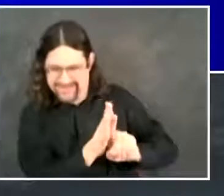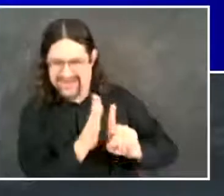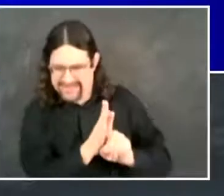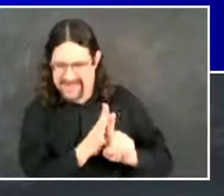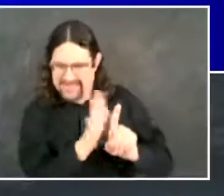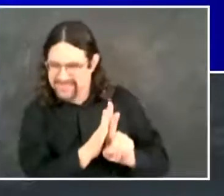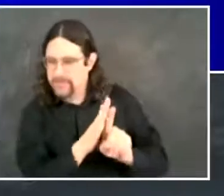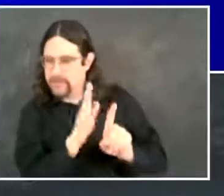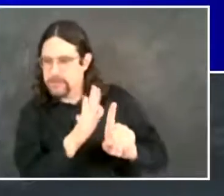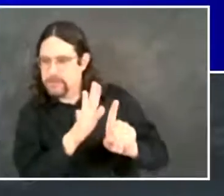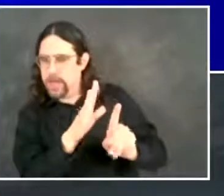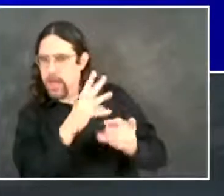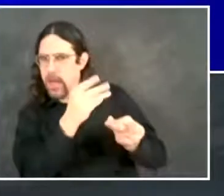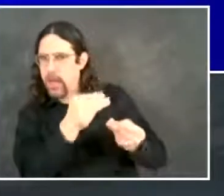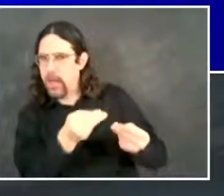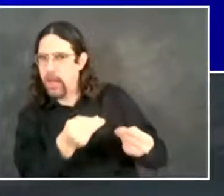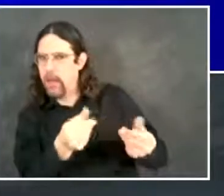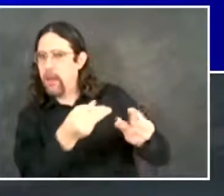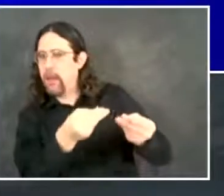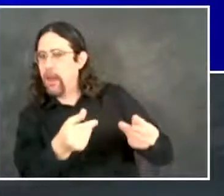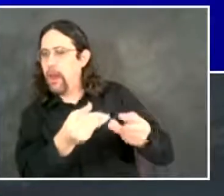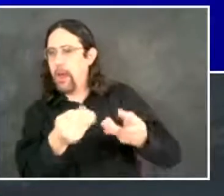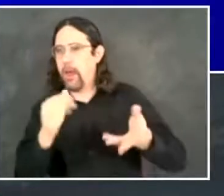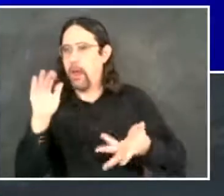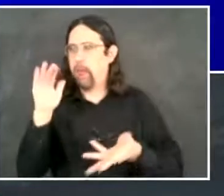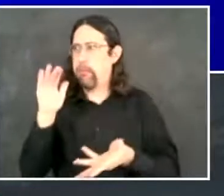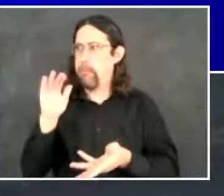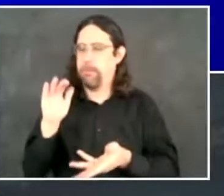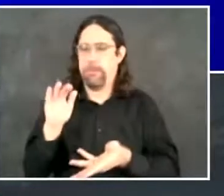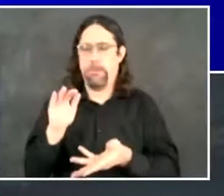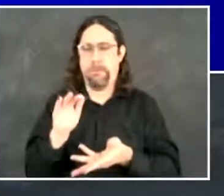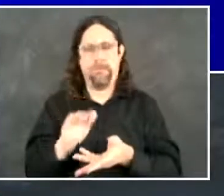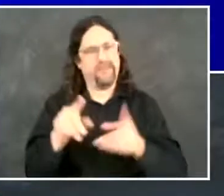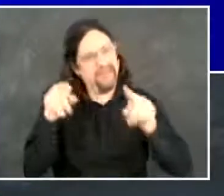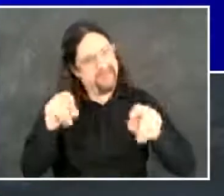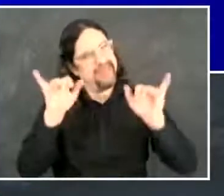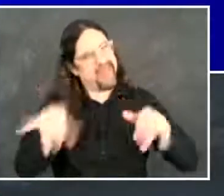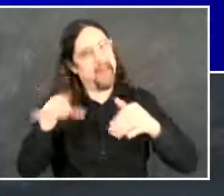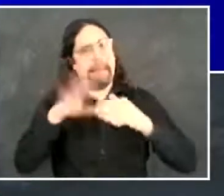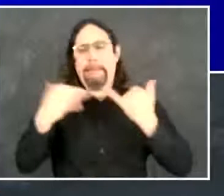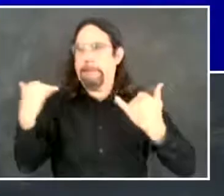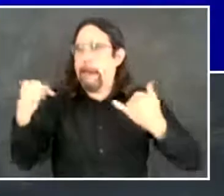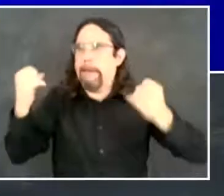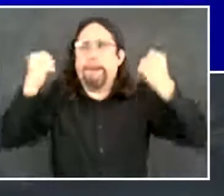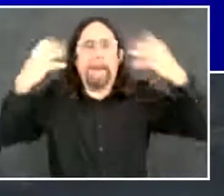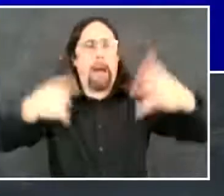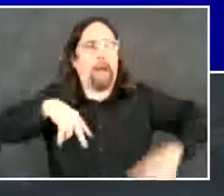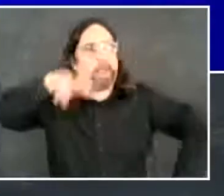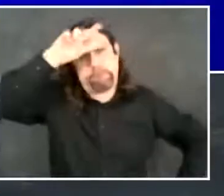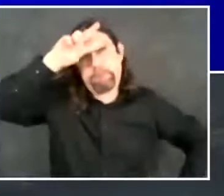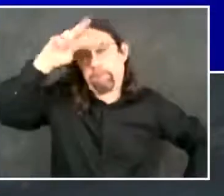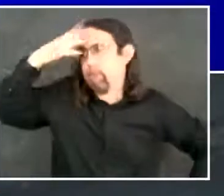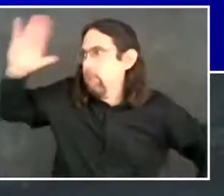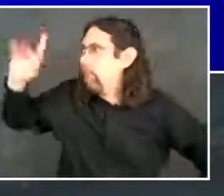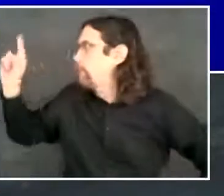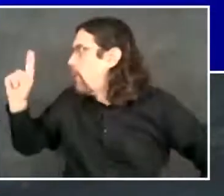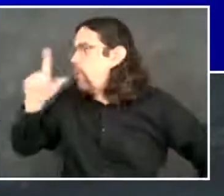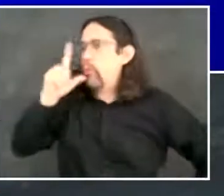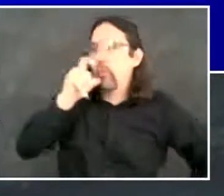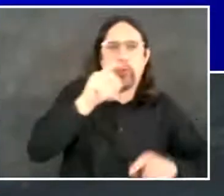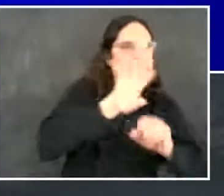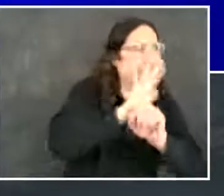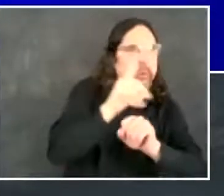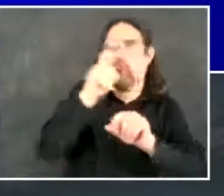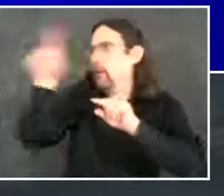a quarantine and isolation apparatus with hotels. Everything needs to move rapidly in the month of May. It's going to be a huge logistical